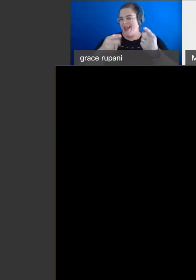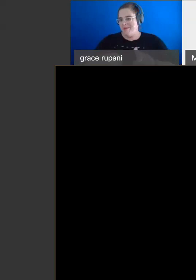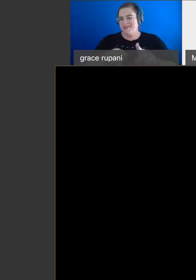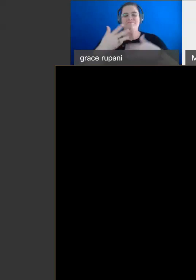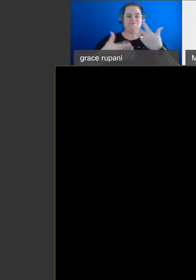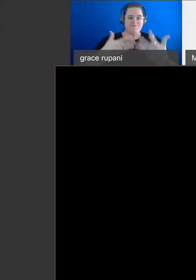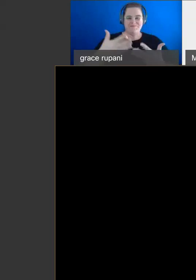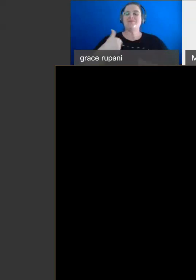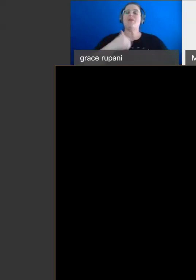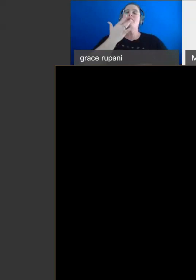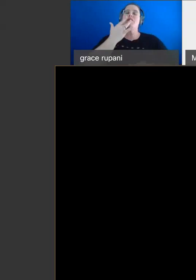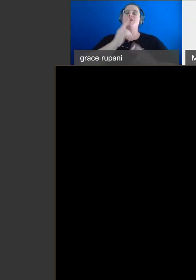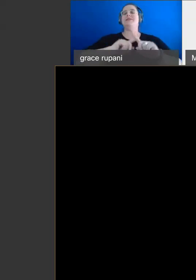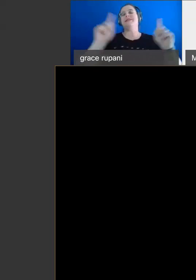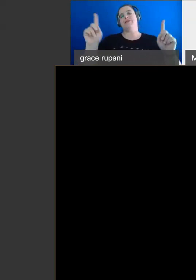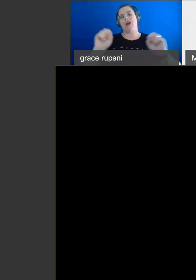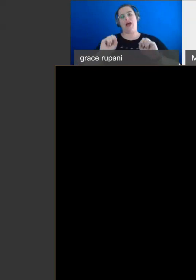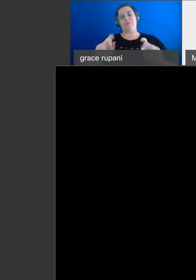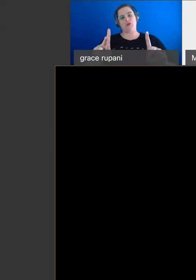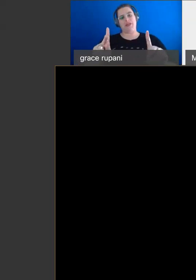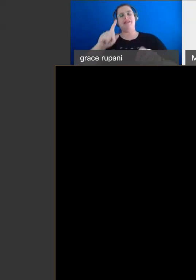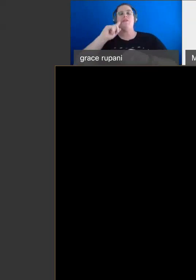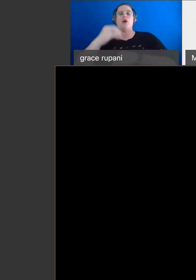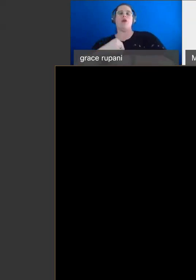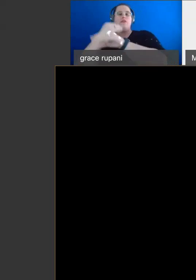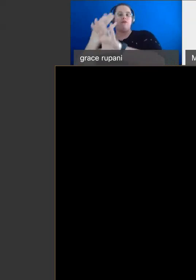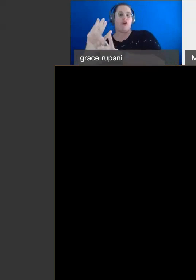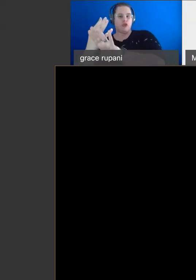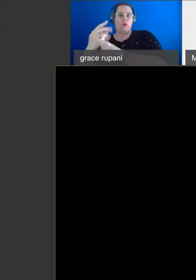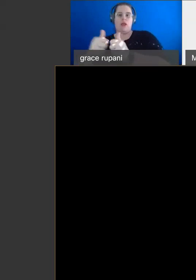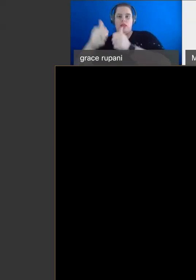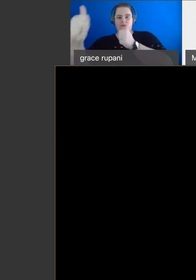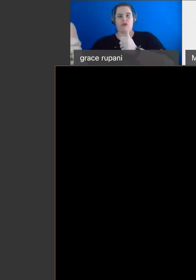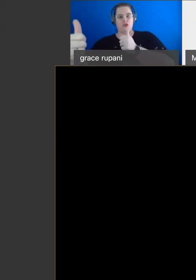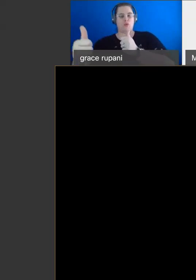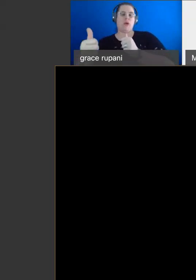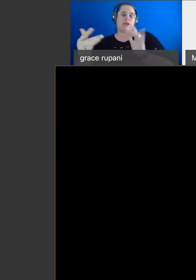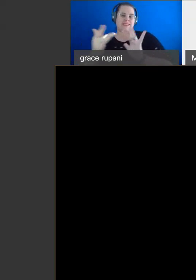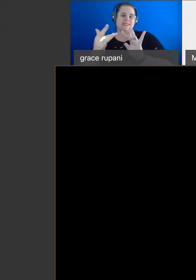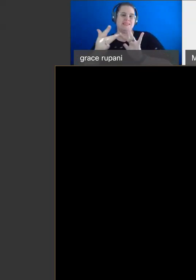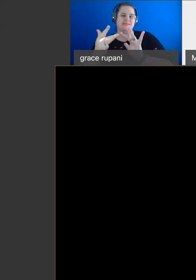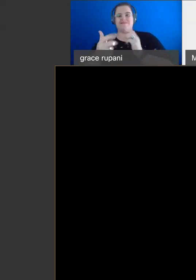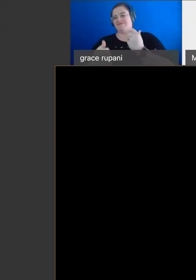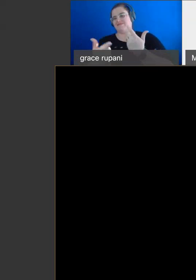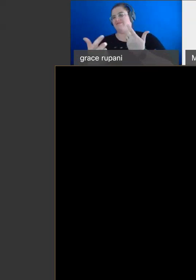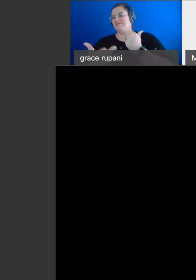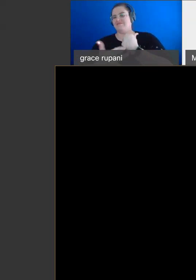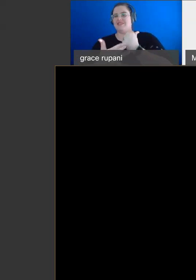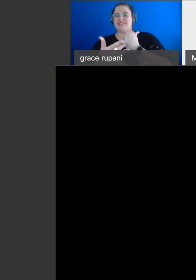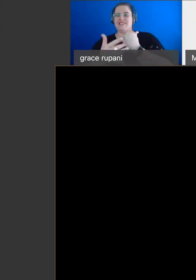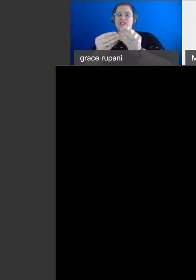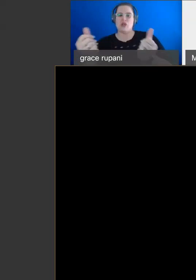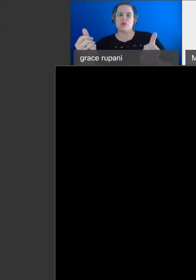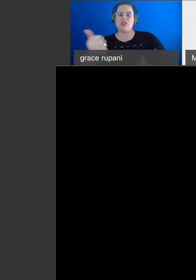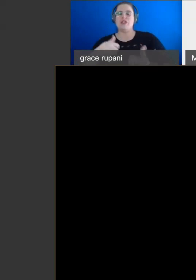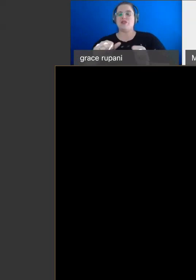for people to virtually, if possible, touch, feel, and play with tech solutions, and really see how we can shift ourselves into